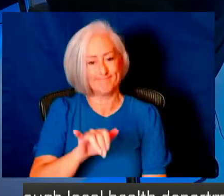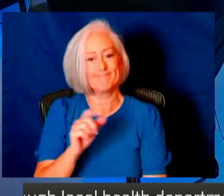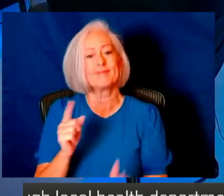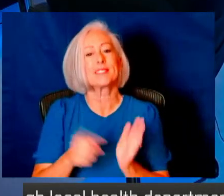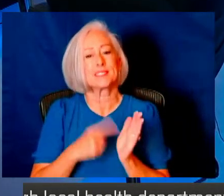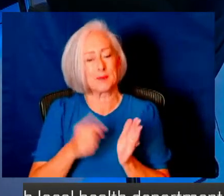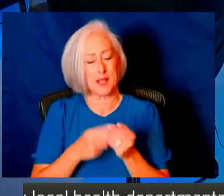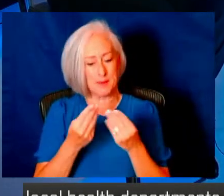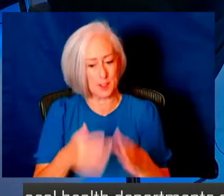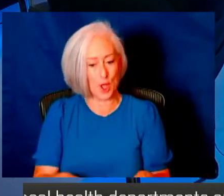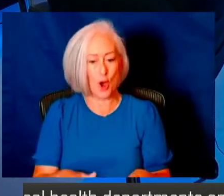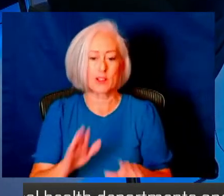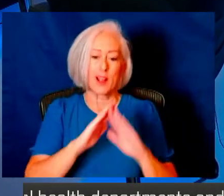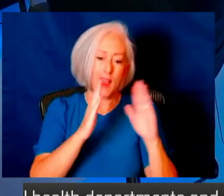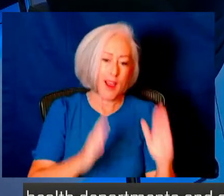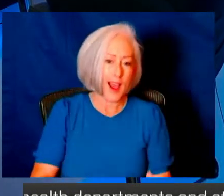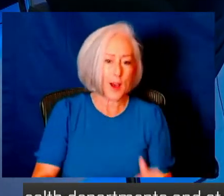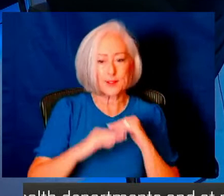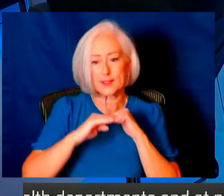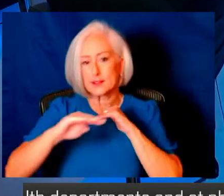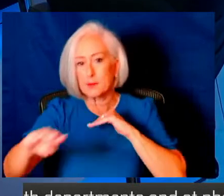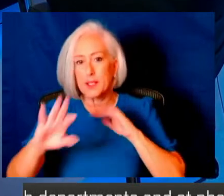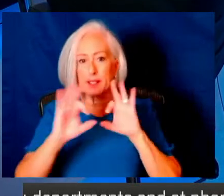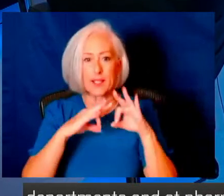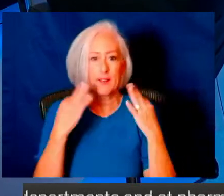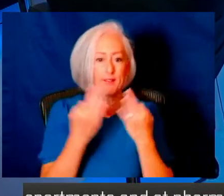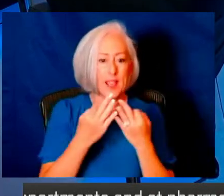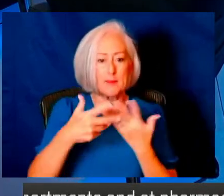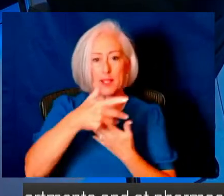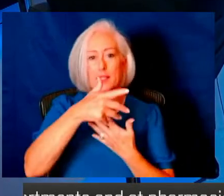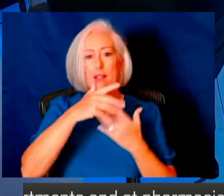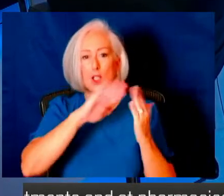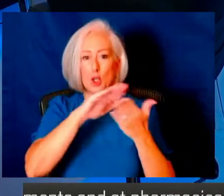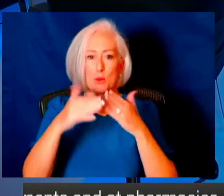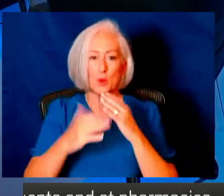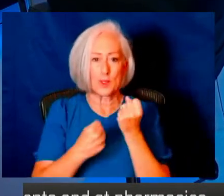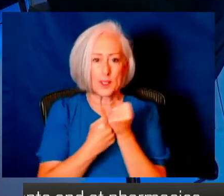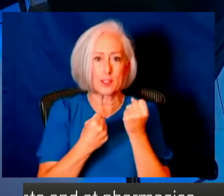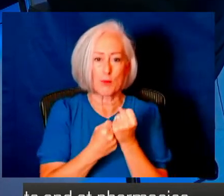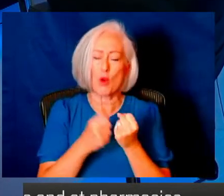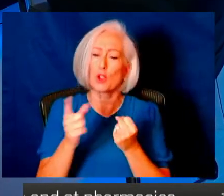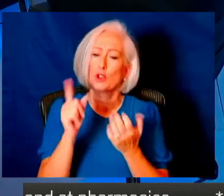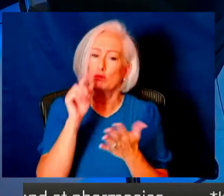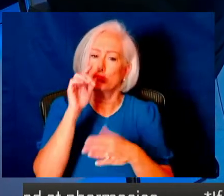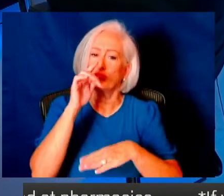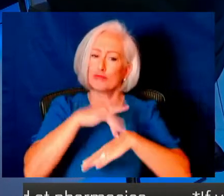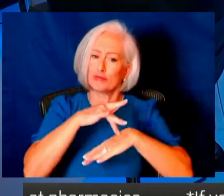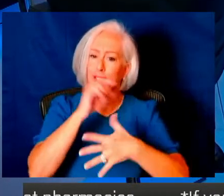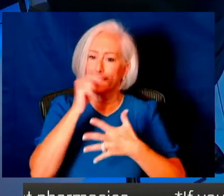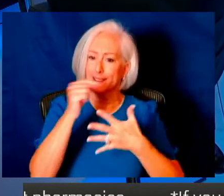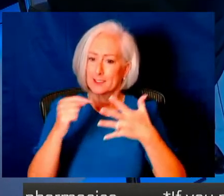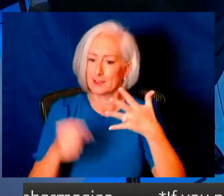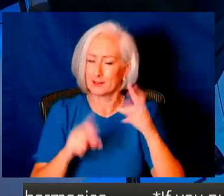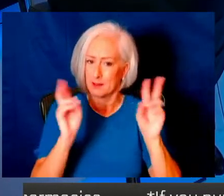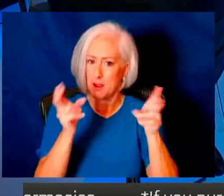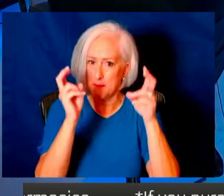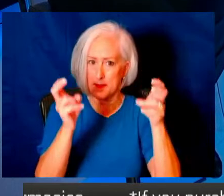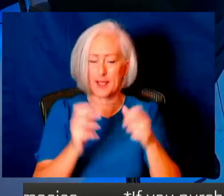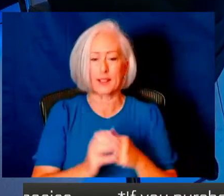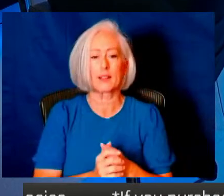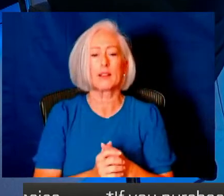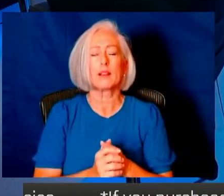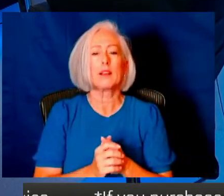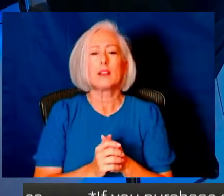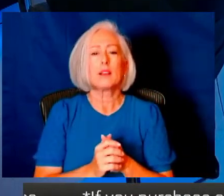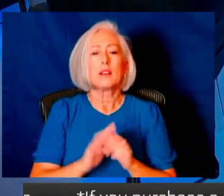stability, family, community support. You guys have really mentioned and hit on all those themes. How does this guide that for them? How does